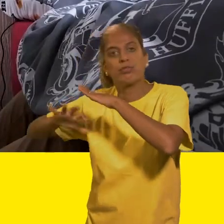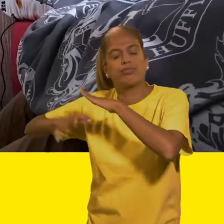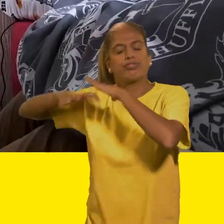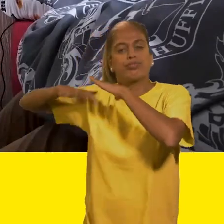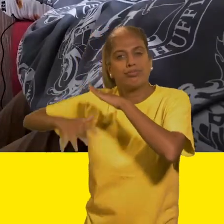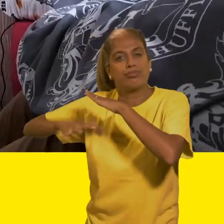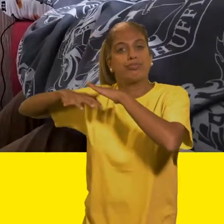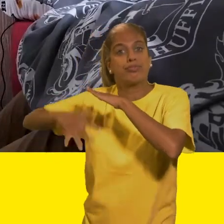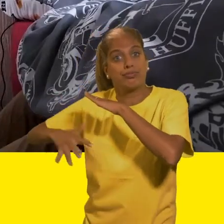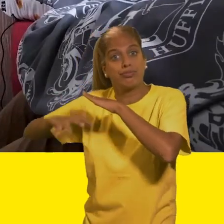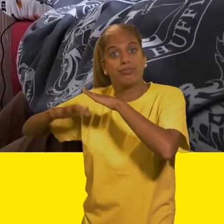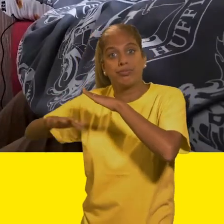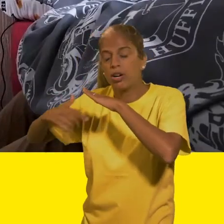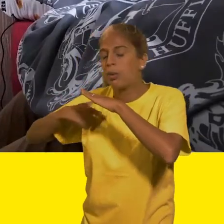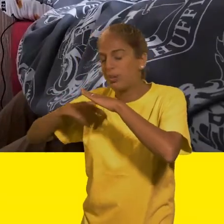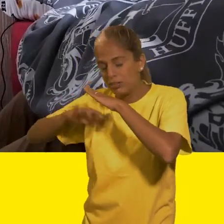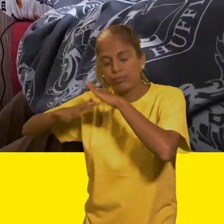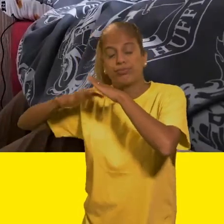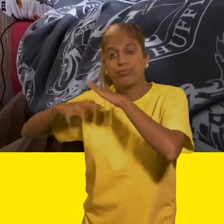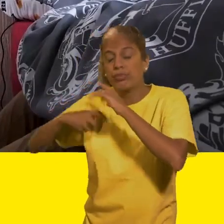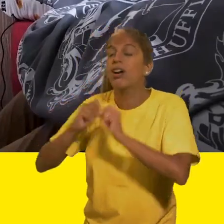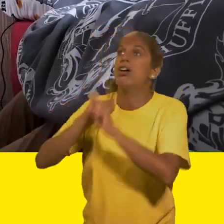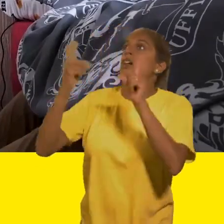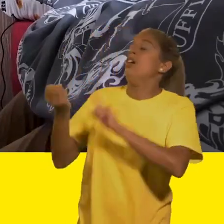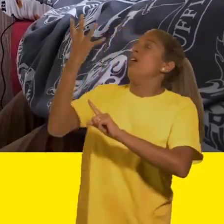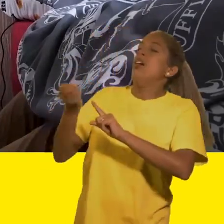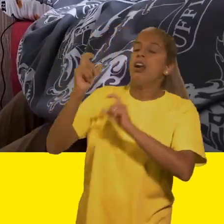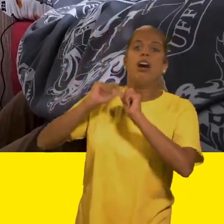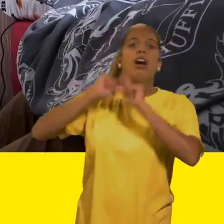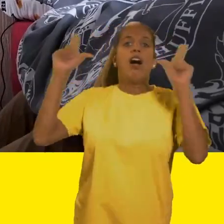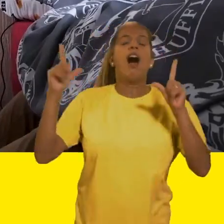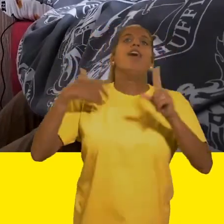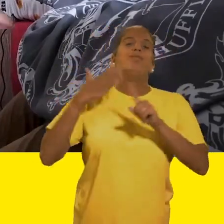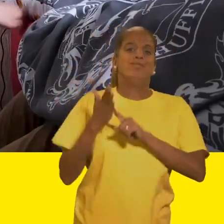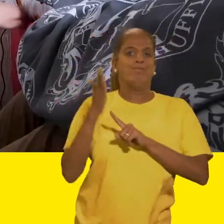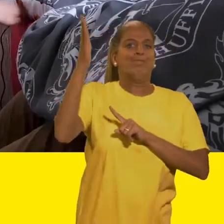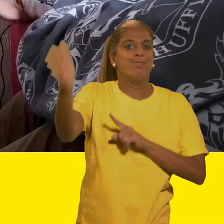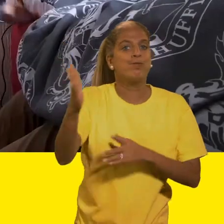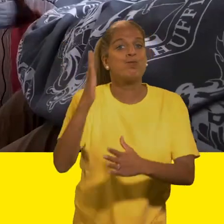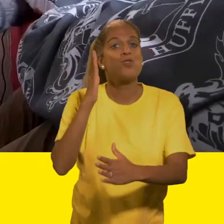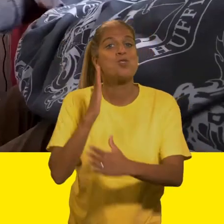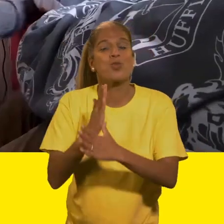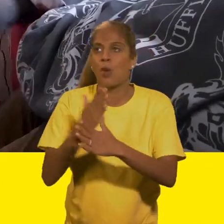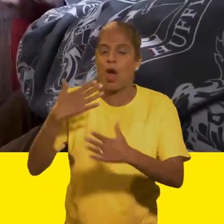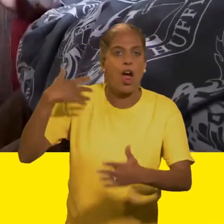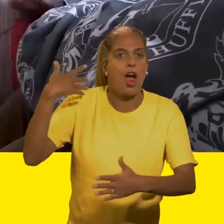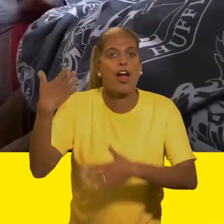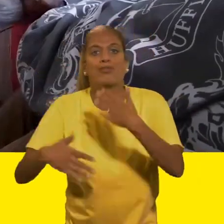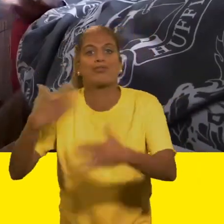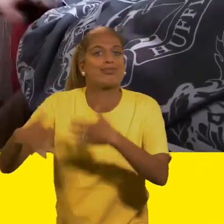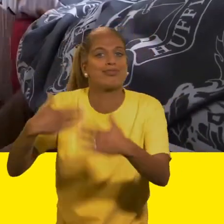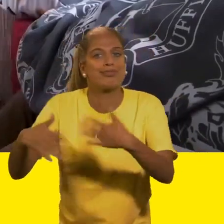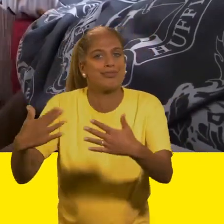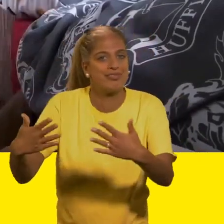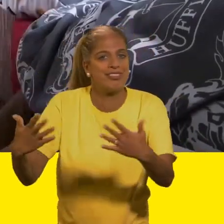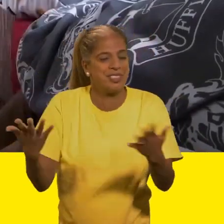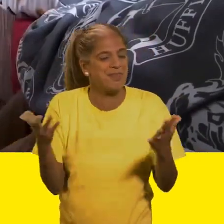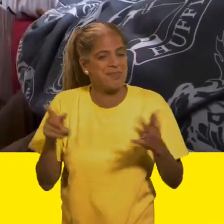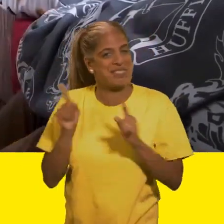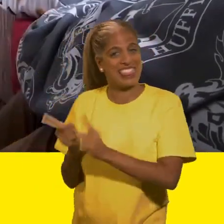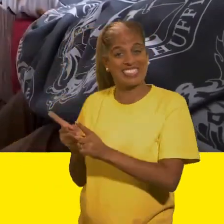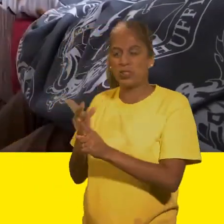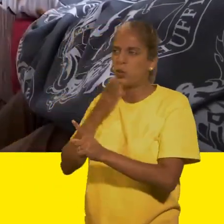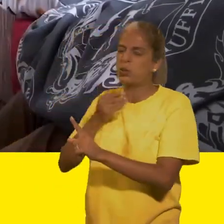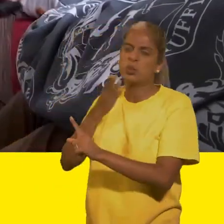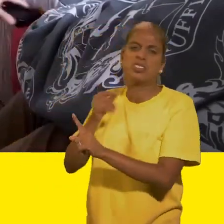to trigger strobe lighting here, and rather more importantly, a